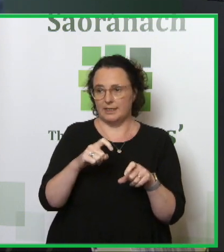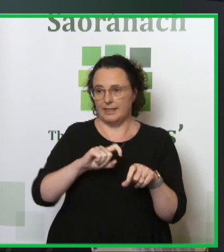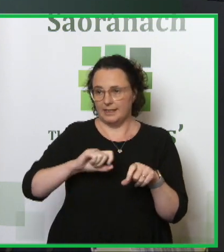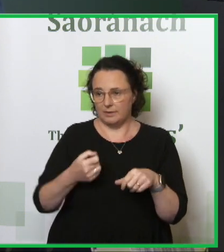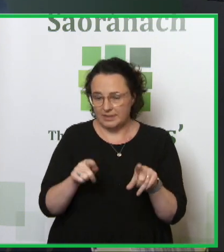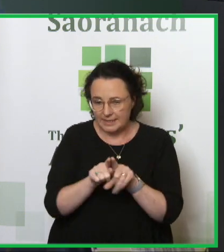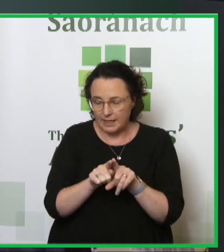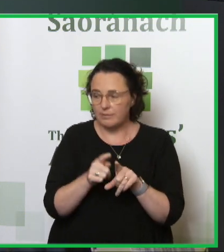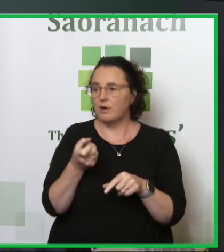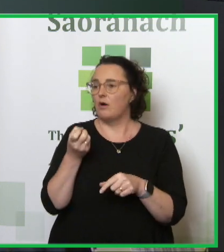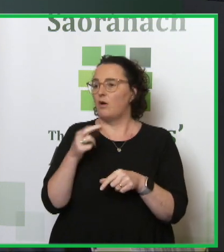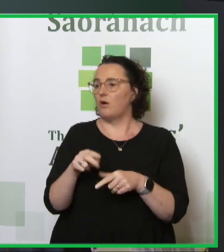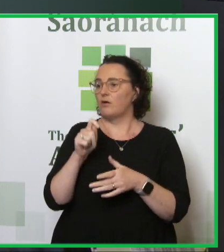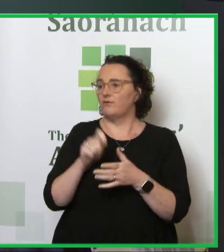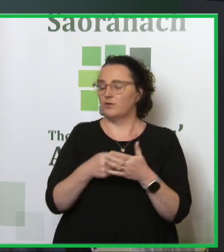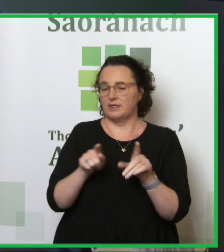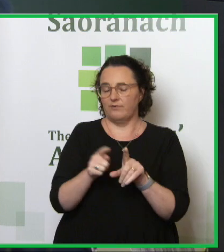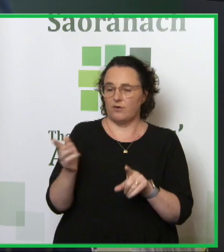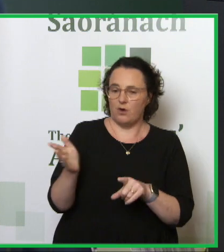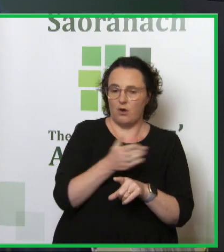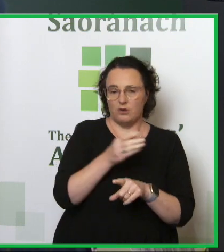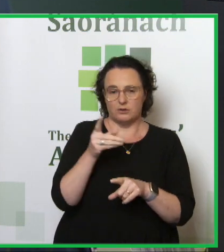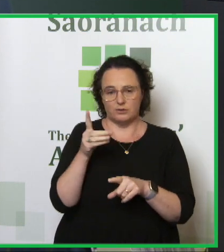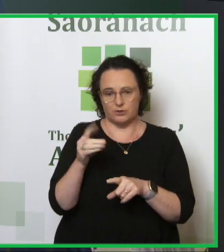the same for all drugs. Okay.